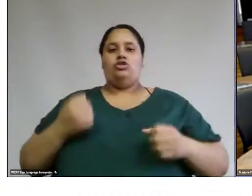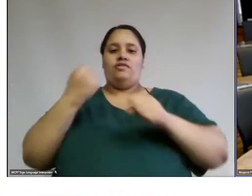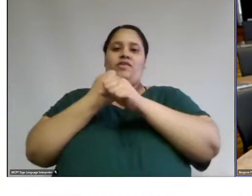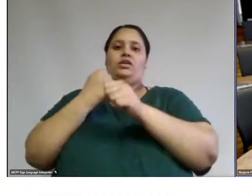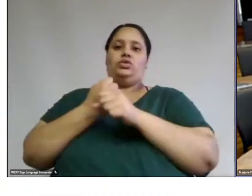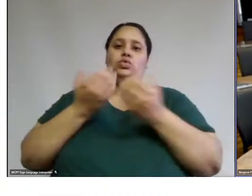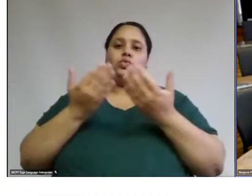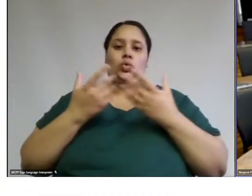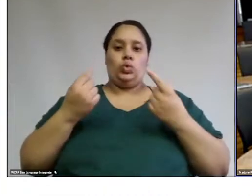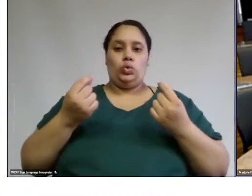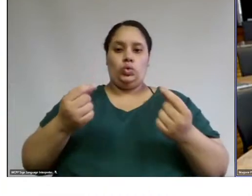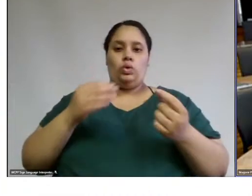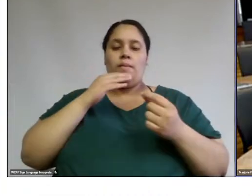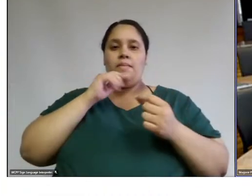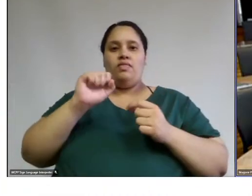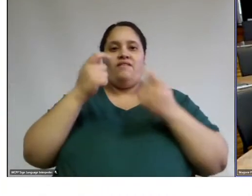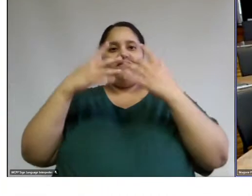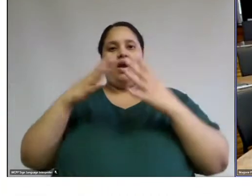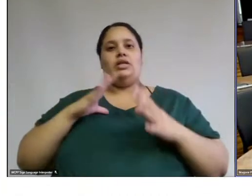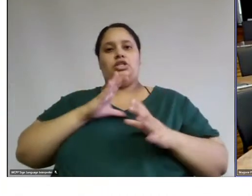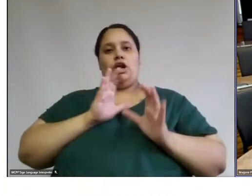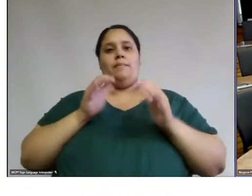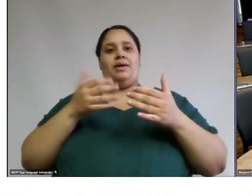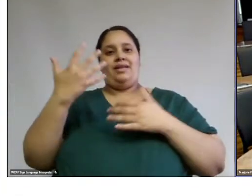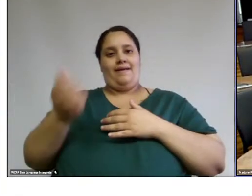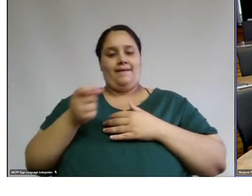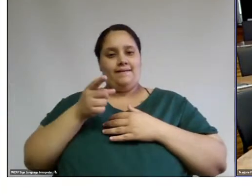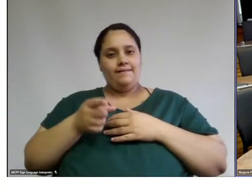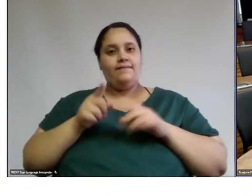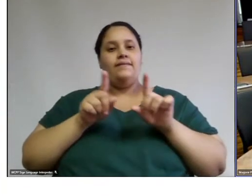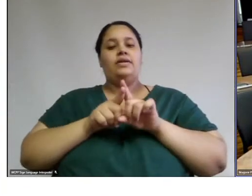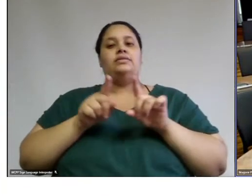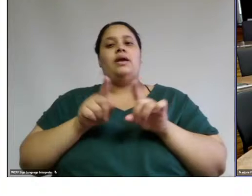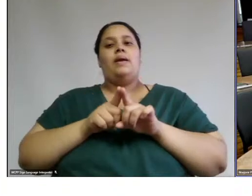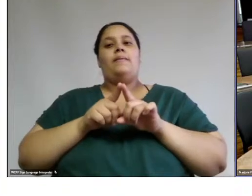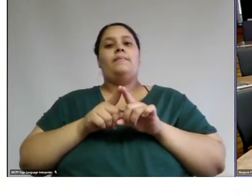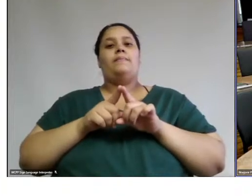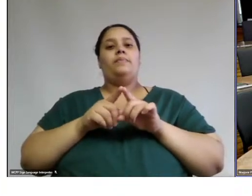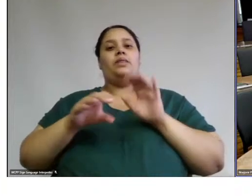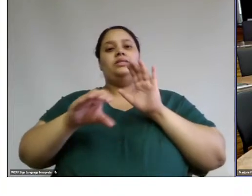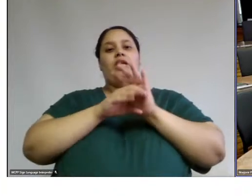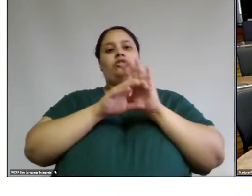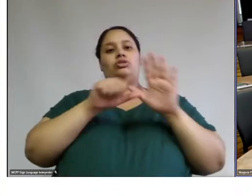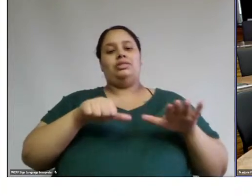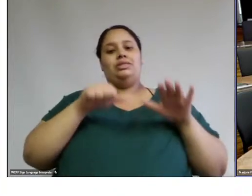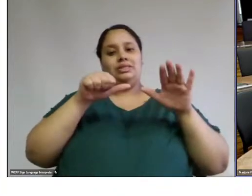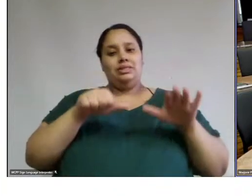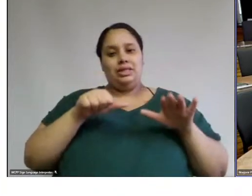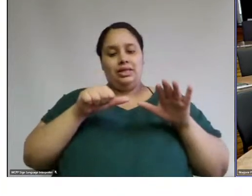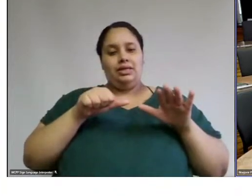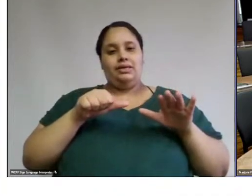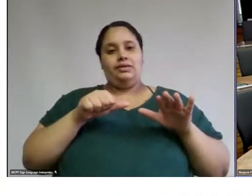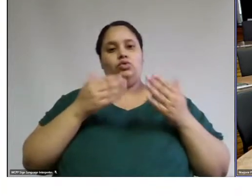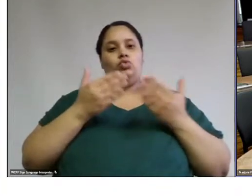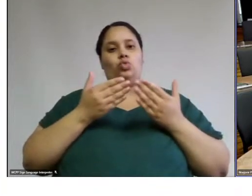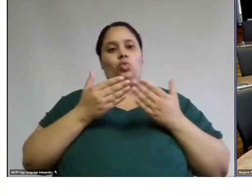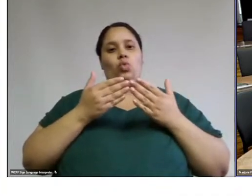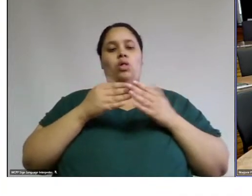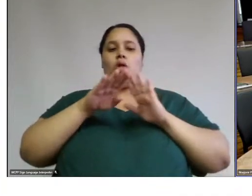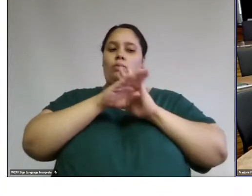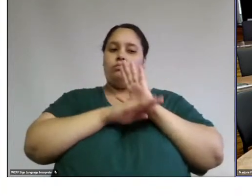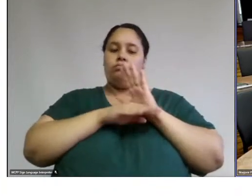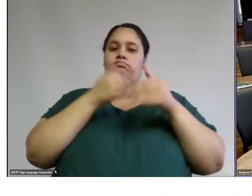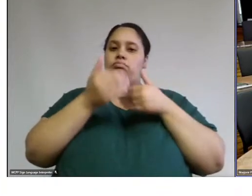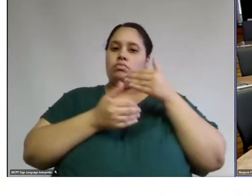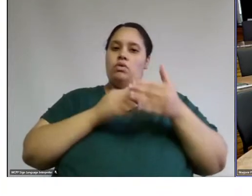They have a finance committee, and then also in terms of Section 16, school principals also have a